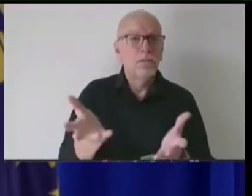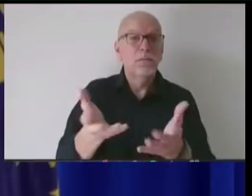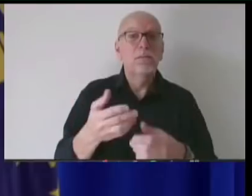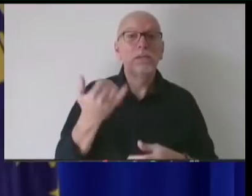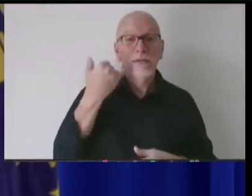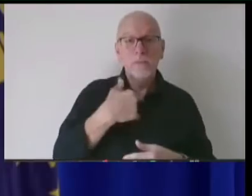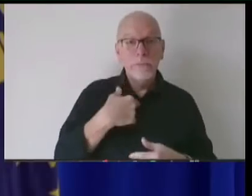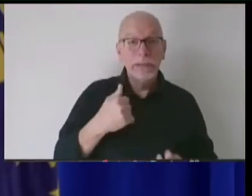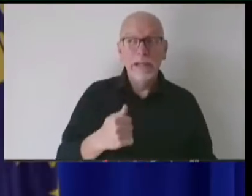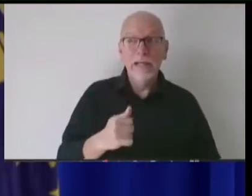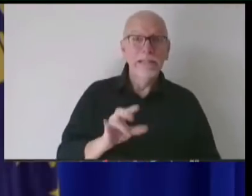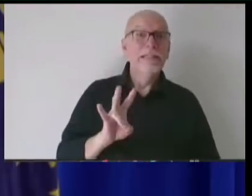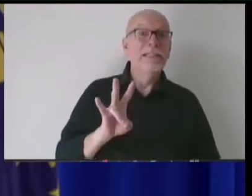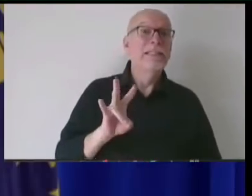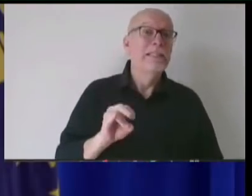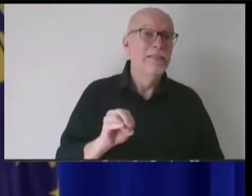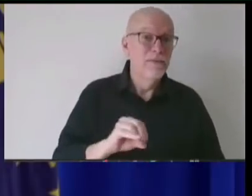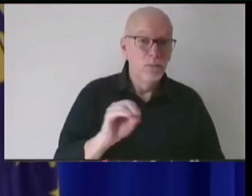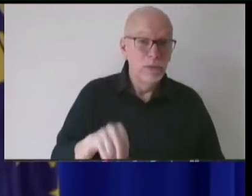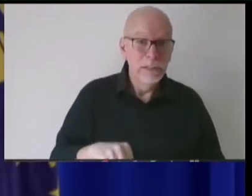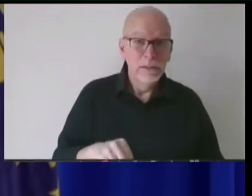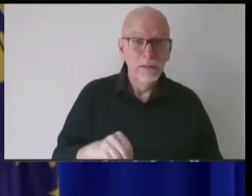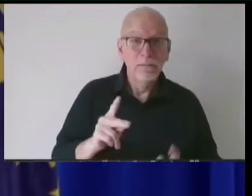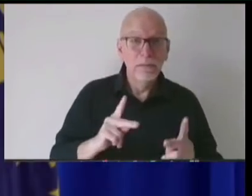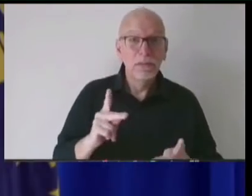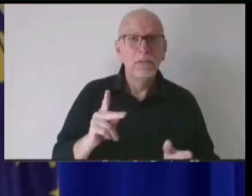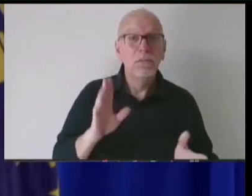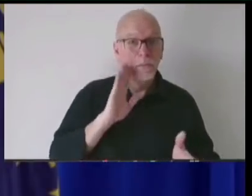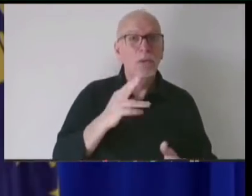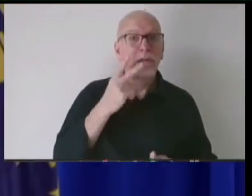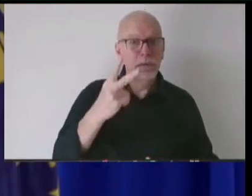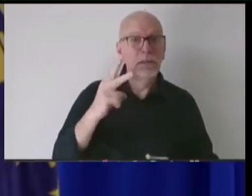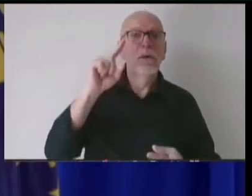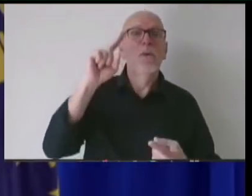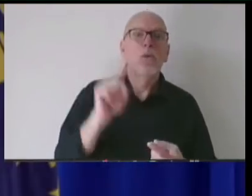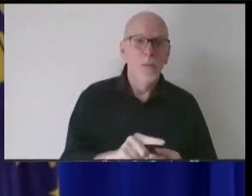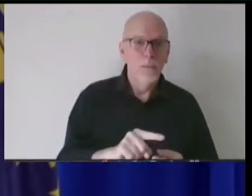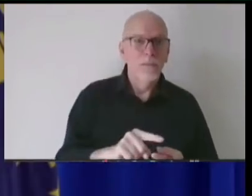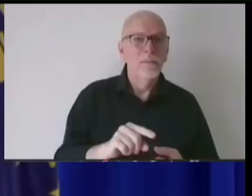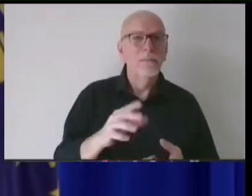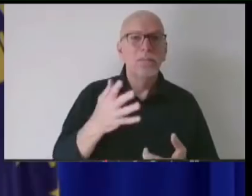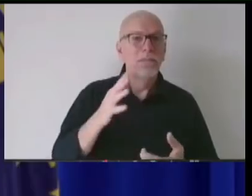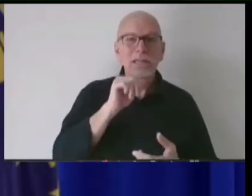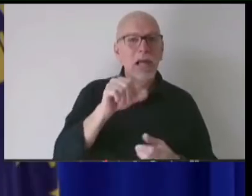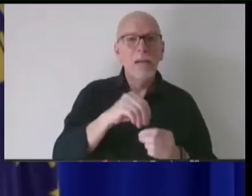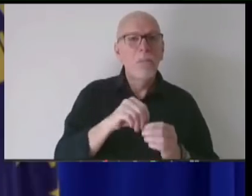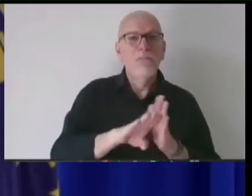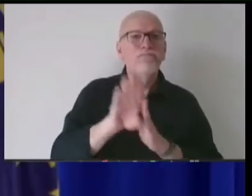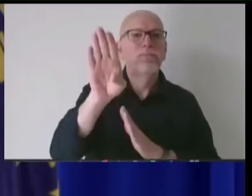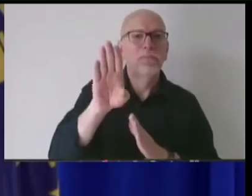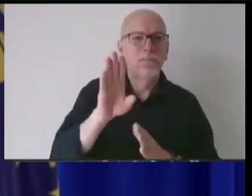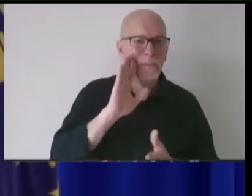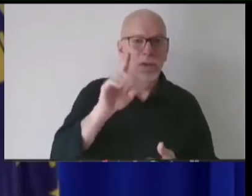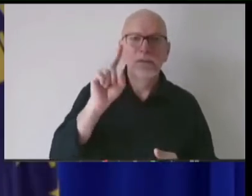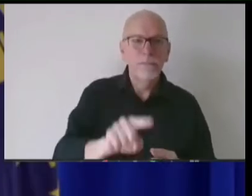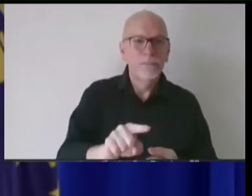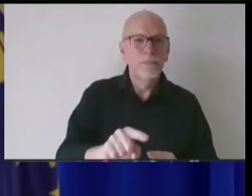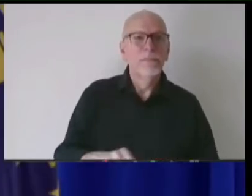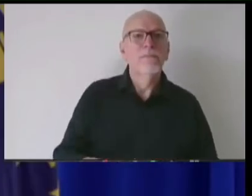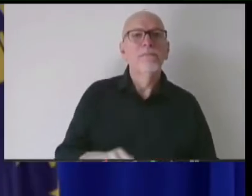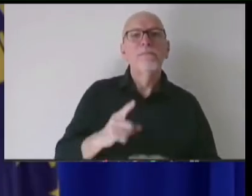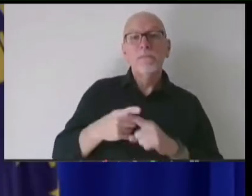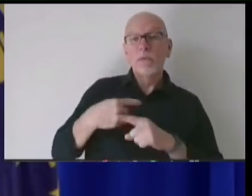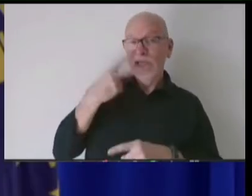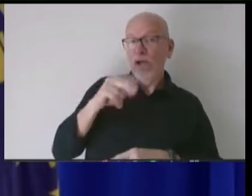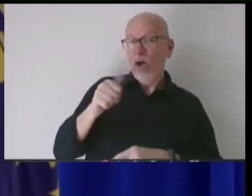to 70% of people that are eligible, we'll see a dramatic decrease in spikes and further surges. Lindsay? And we've seen other states